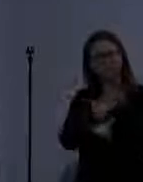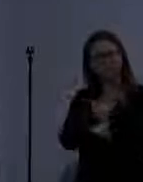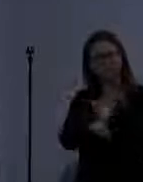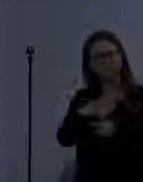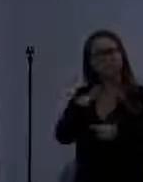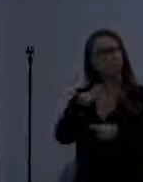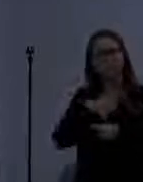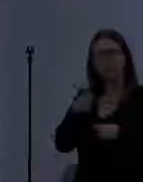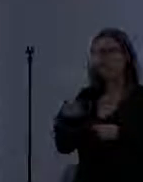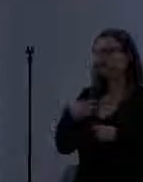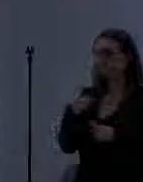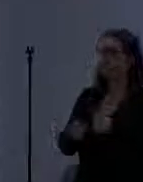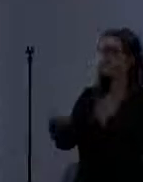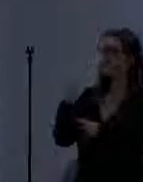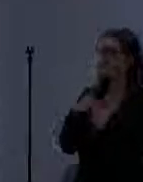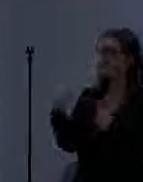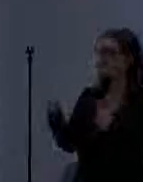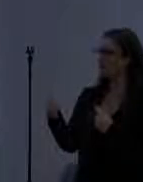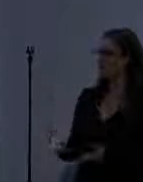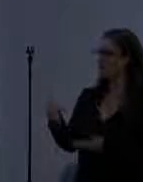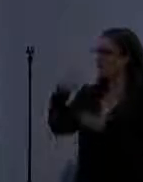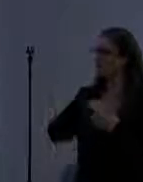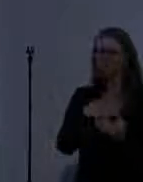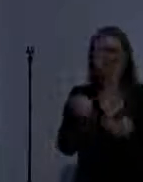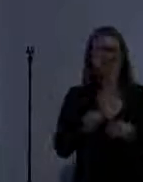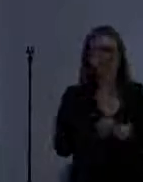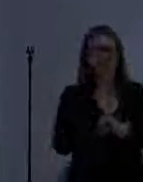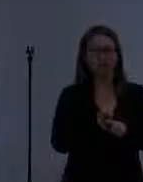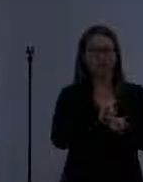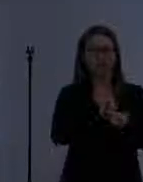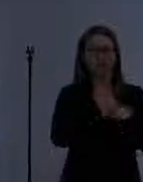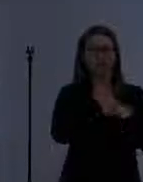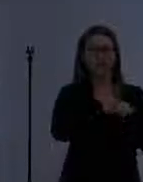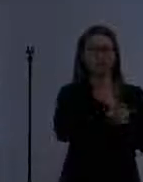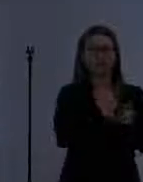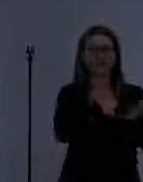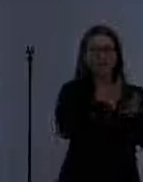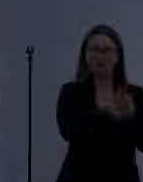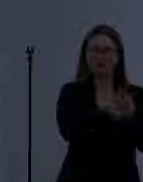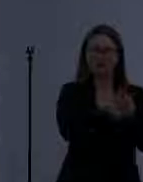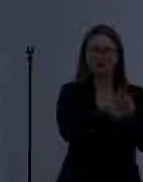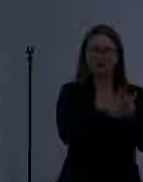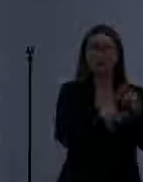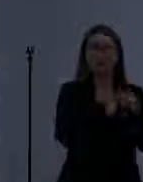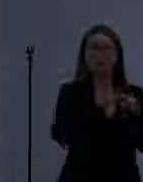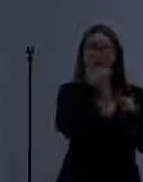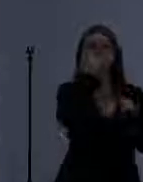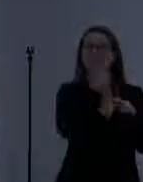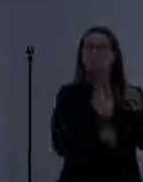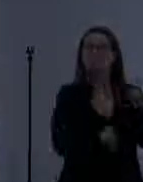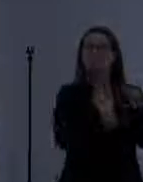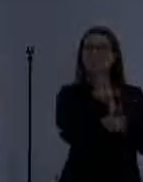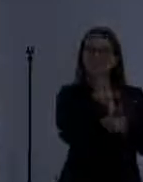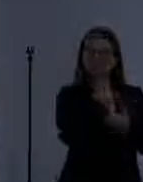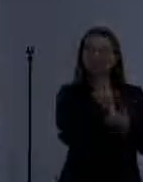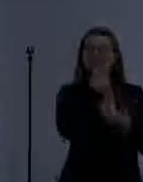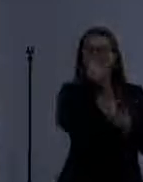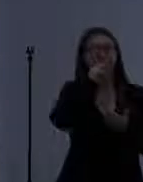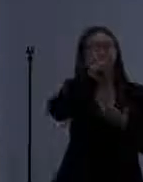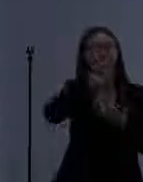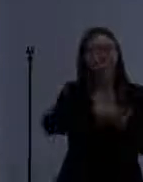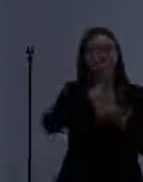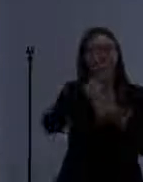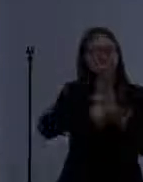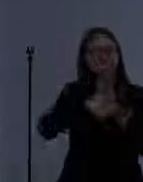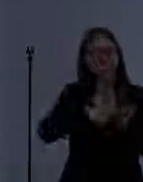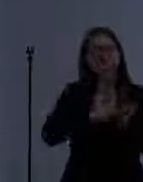paperwork that they have to do. We want providers to think about their reporting of incidents as a way of us knowing what's happening